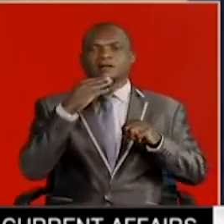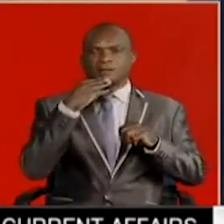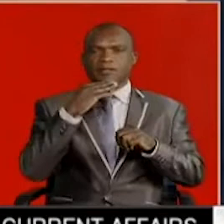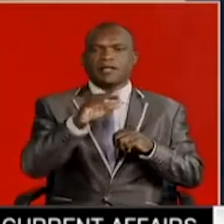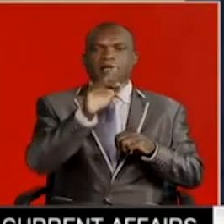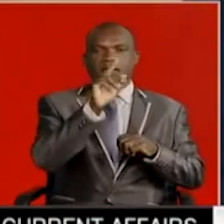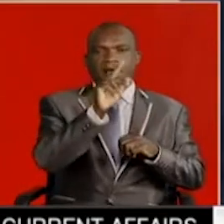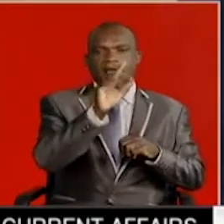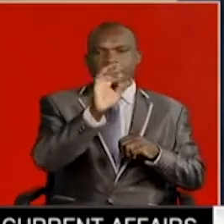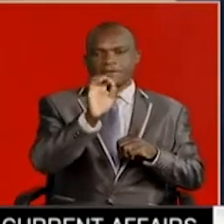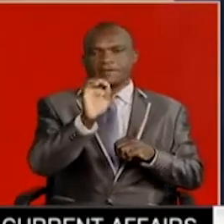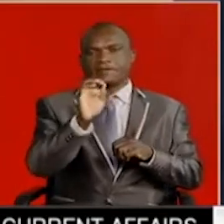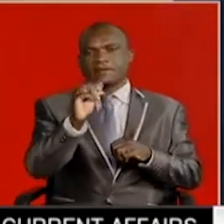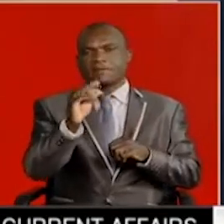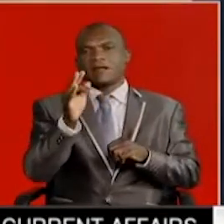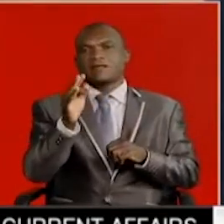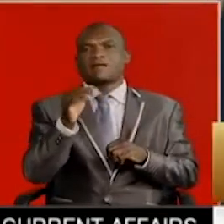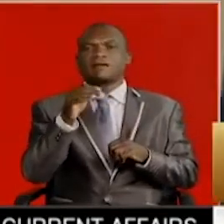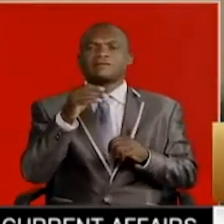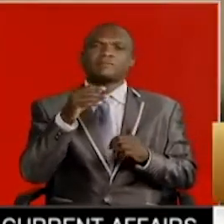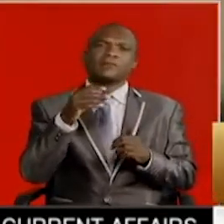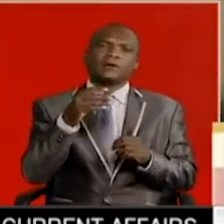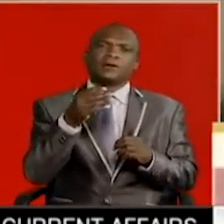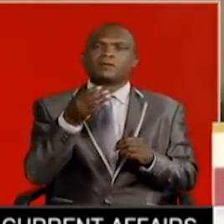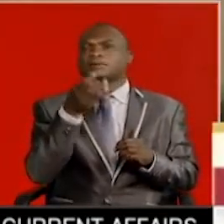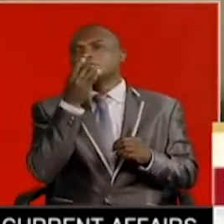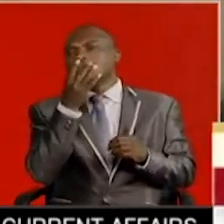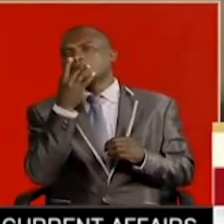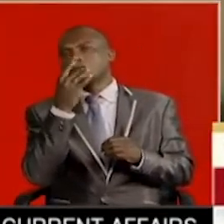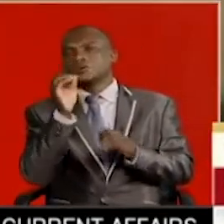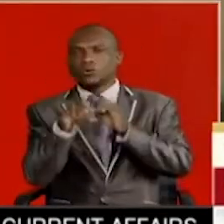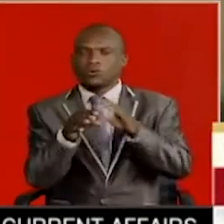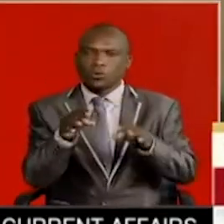AEFI and waste management.